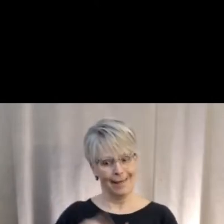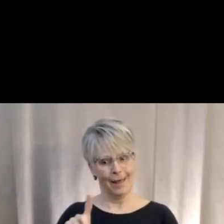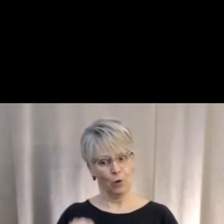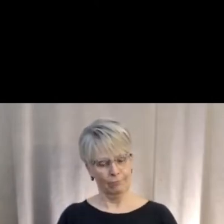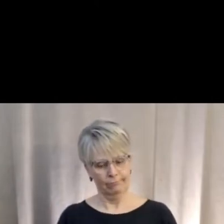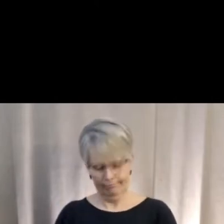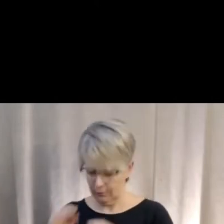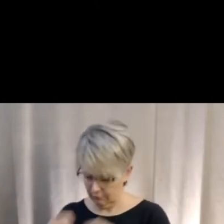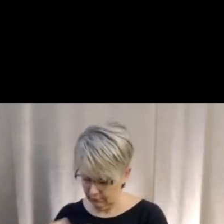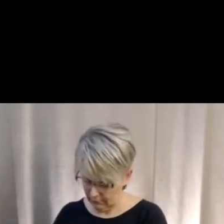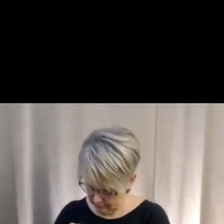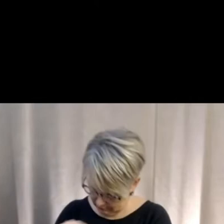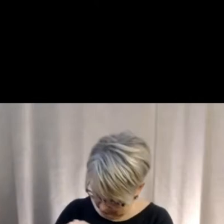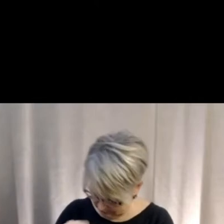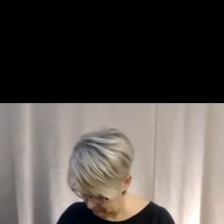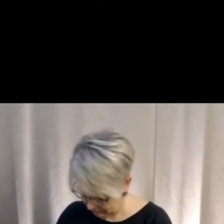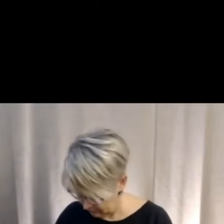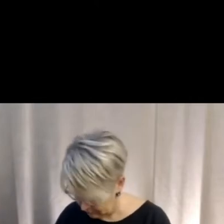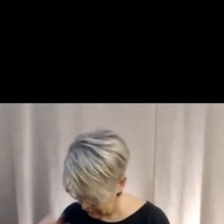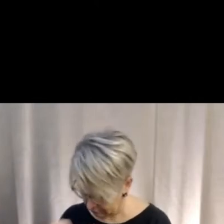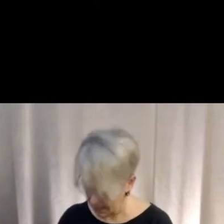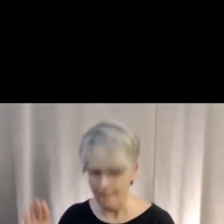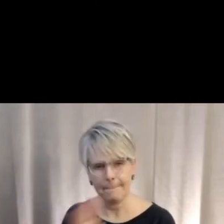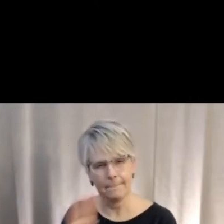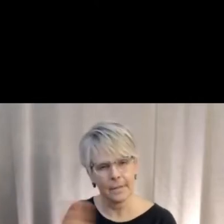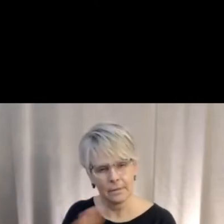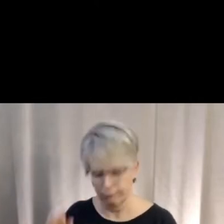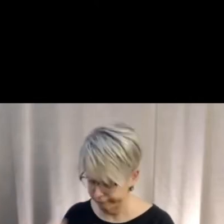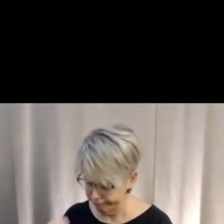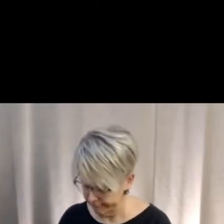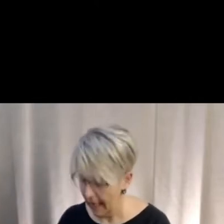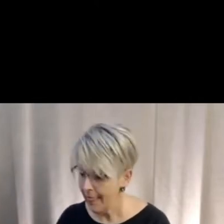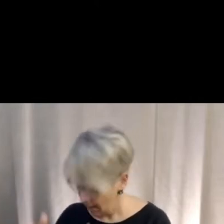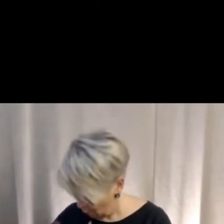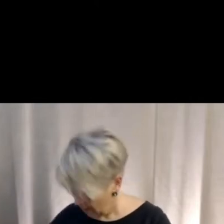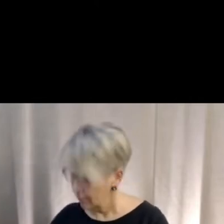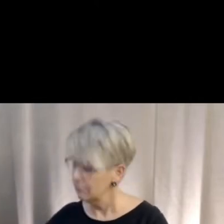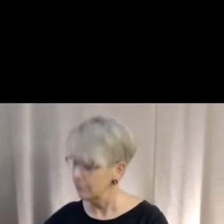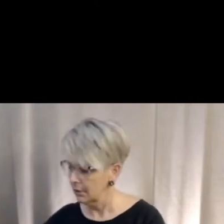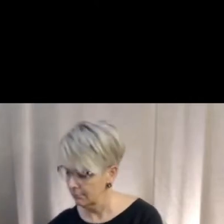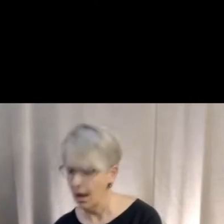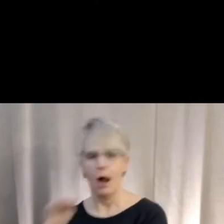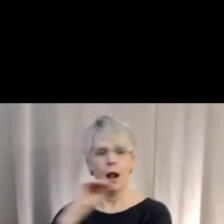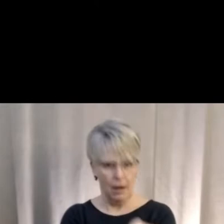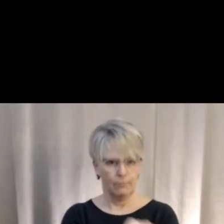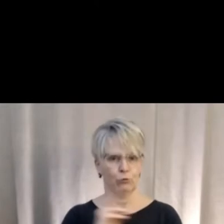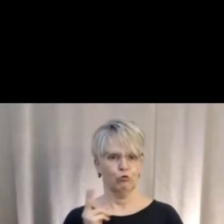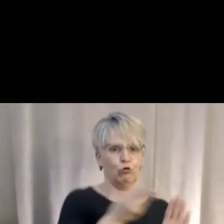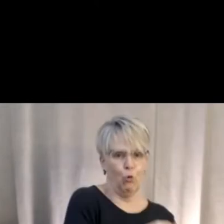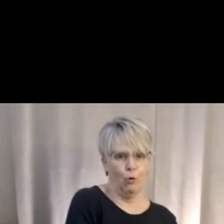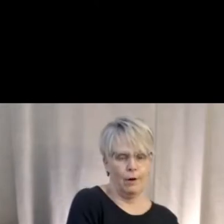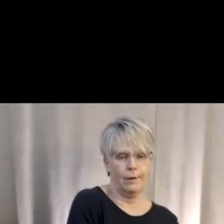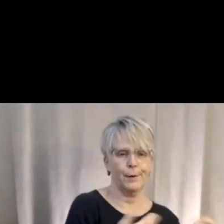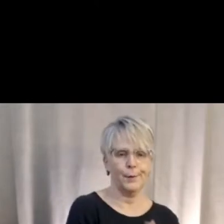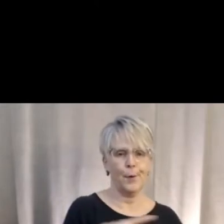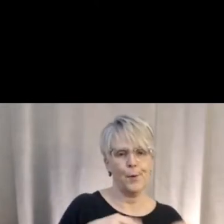by institution or training business and then placed with the recipient. Last thing